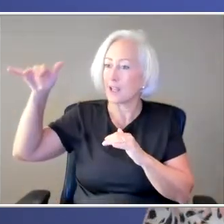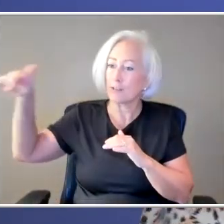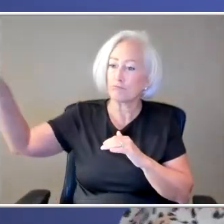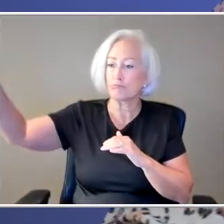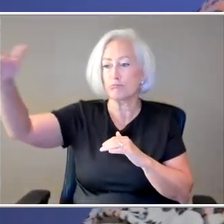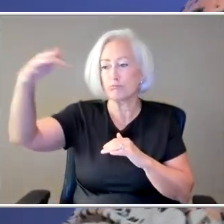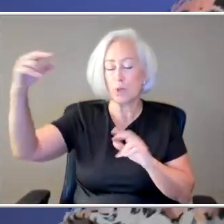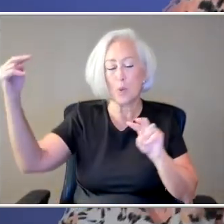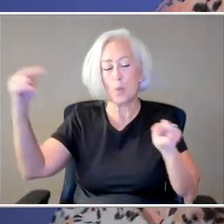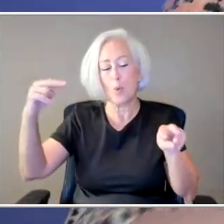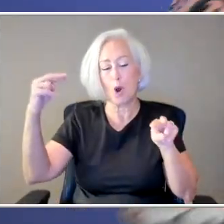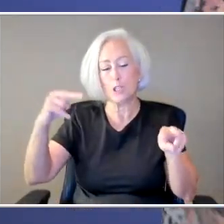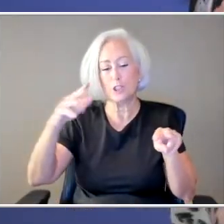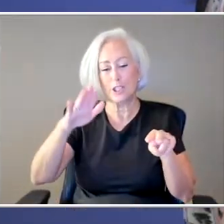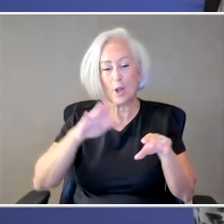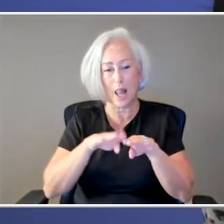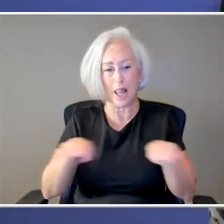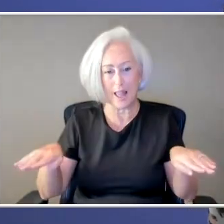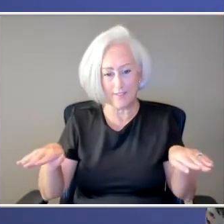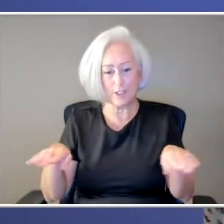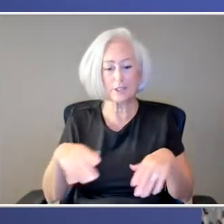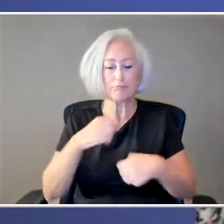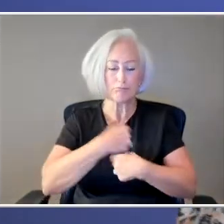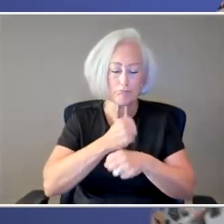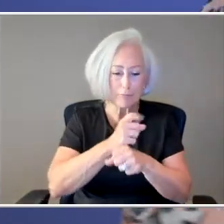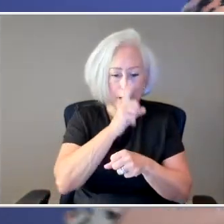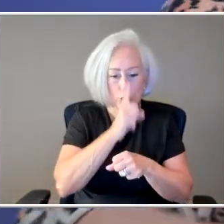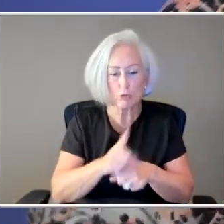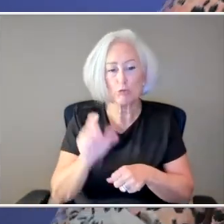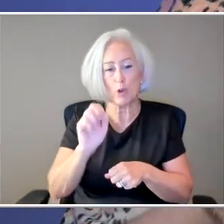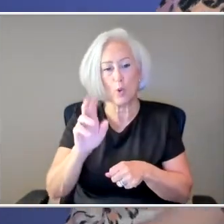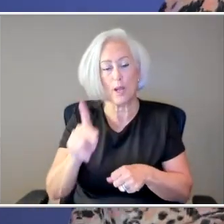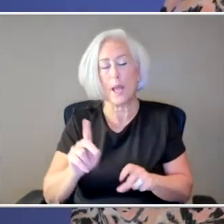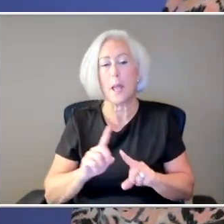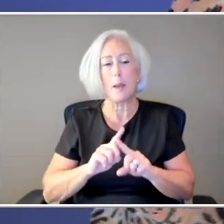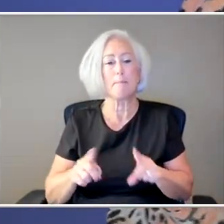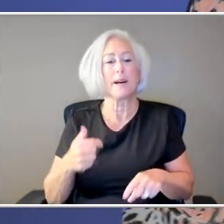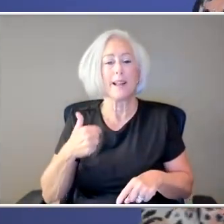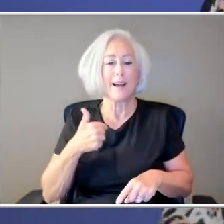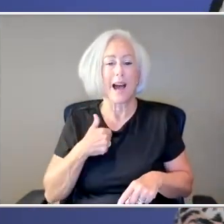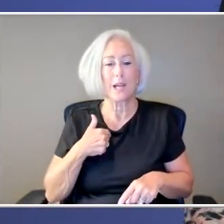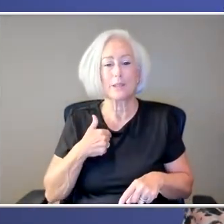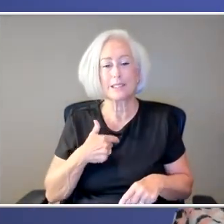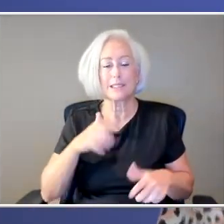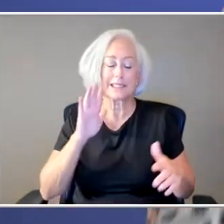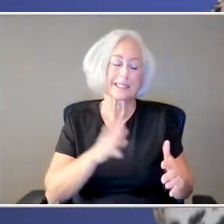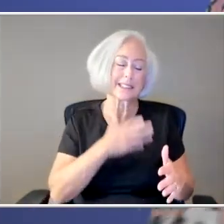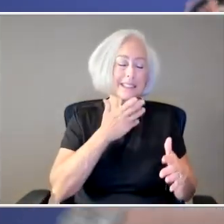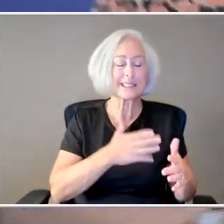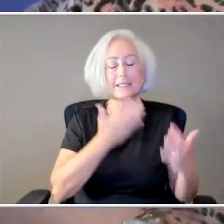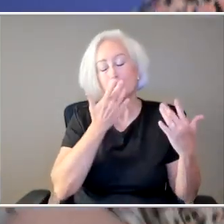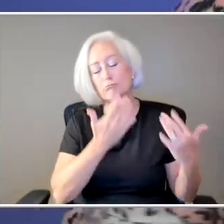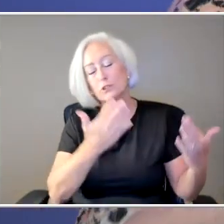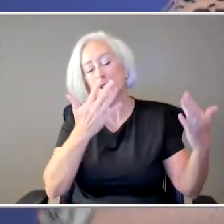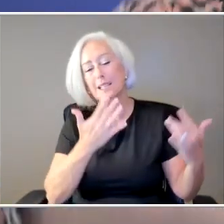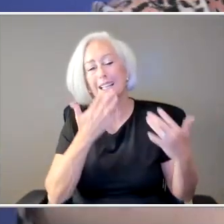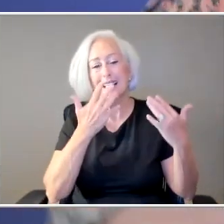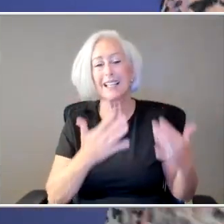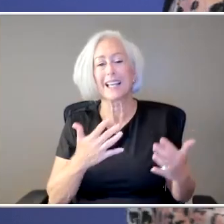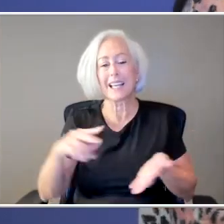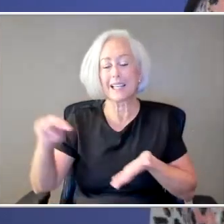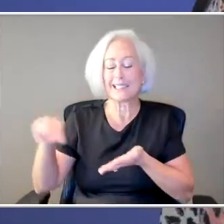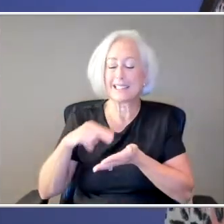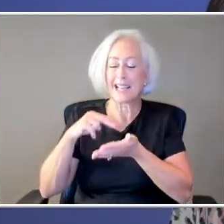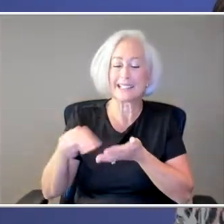all the levels and everything and checking, making sure you're okay. But for the most part, I was just in there singing songs and according to them dancing, and